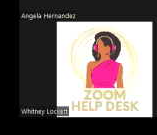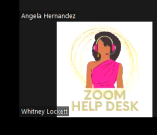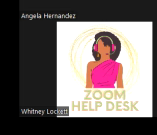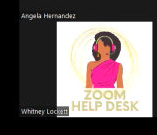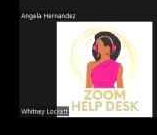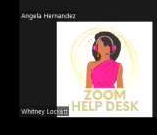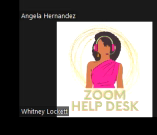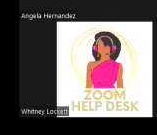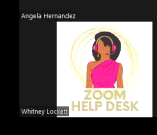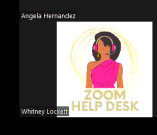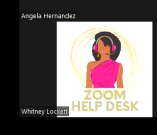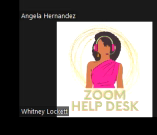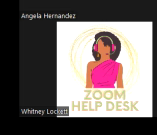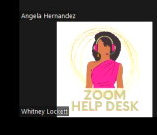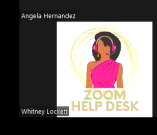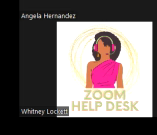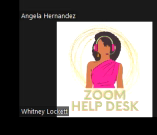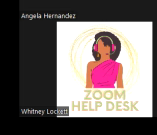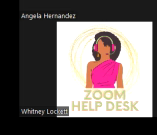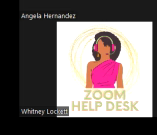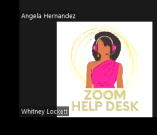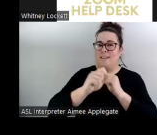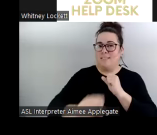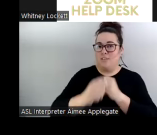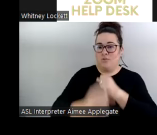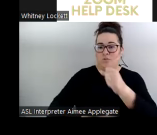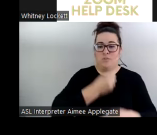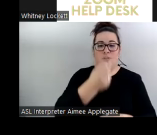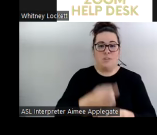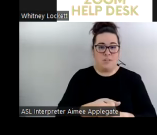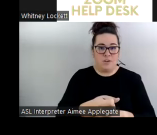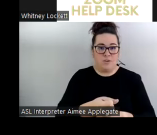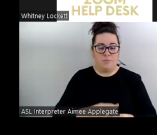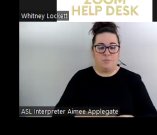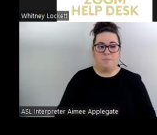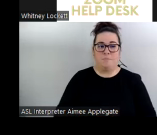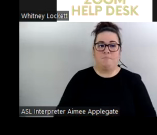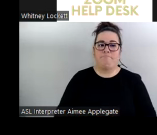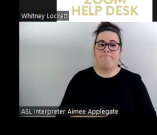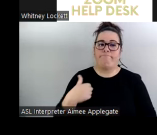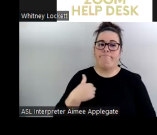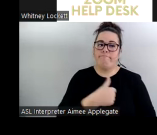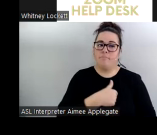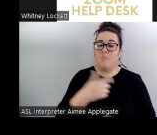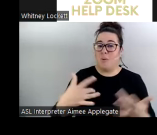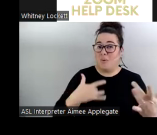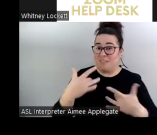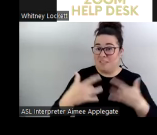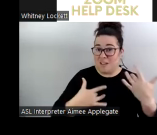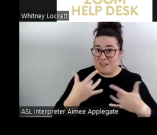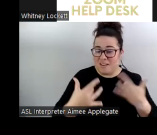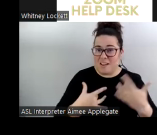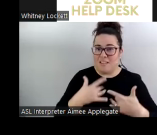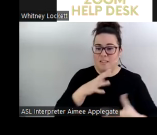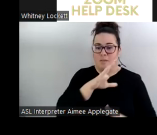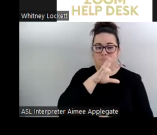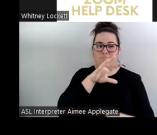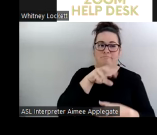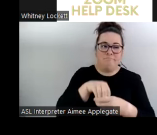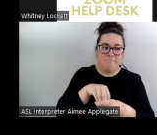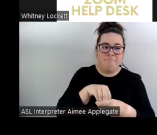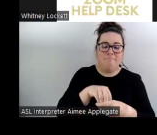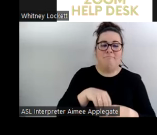Extension year 4. And we're quite excited to be a part of the NCRN, as we like to call